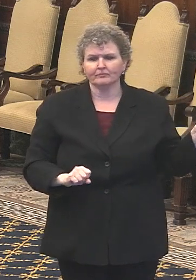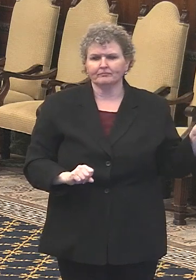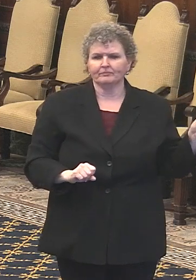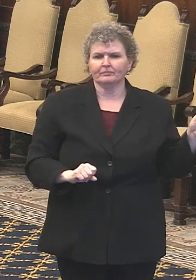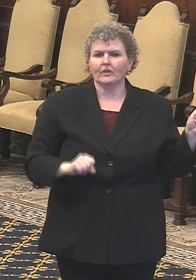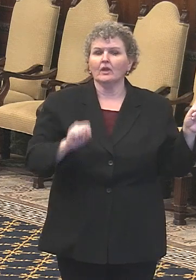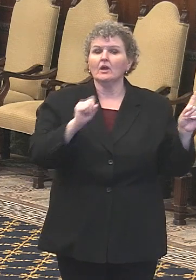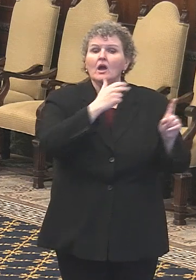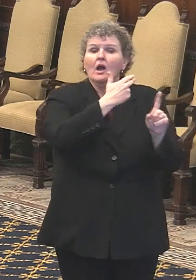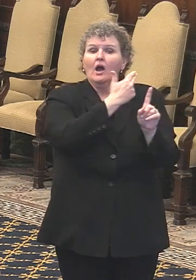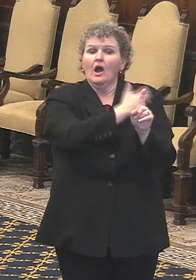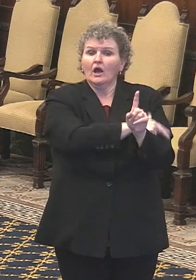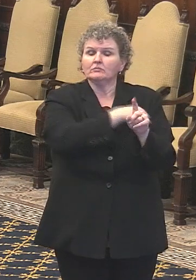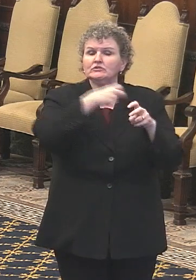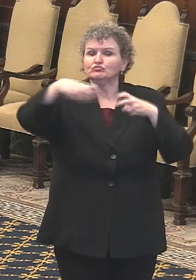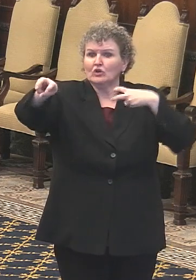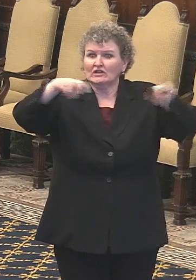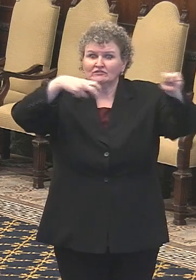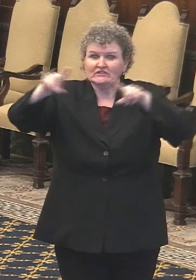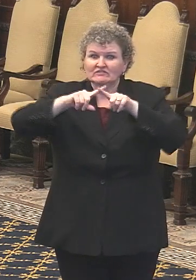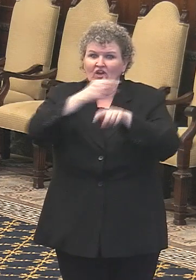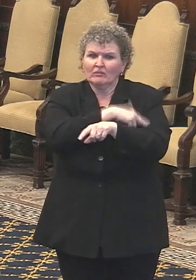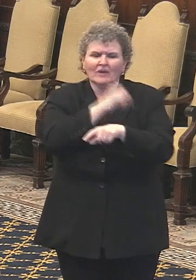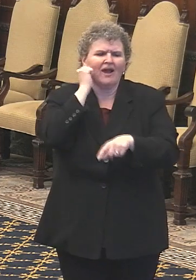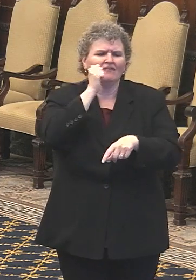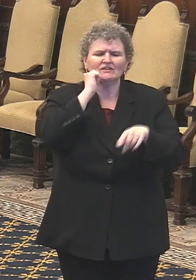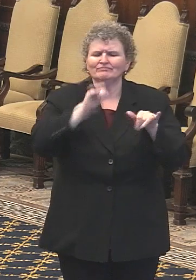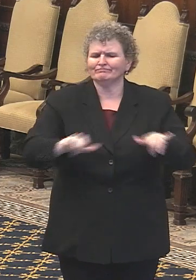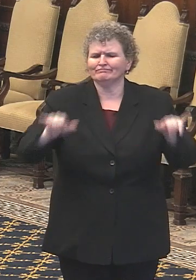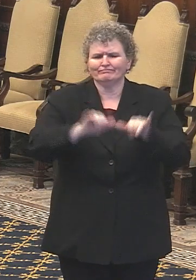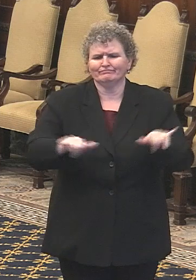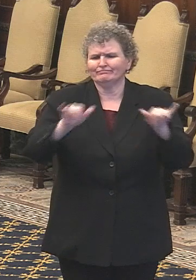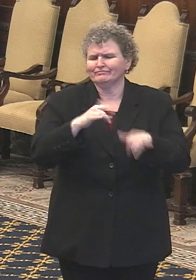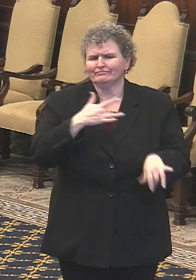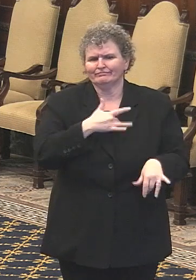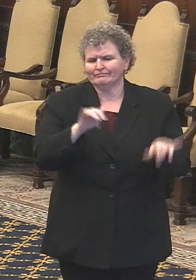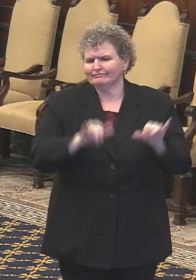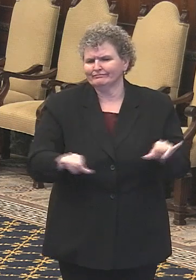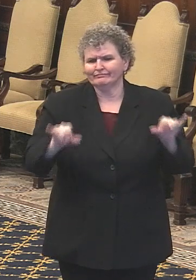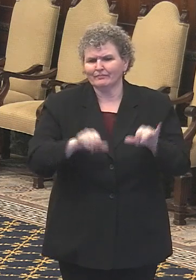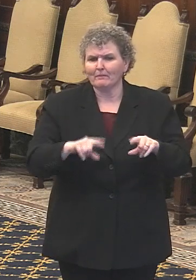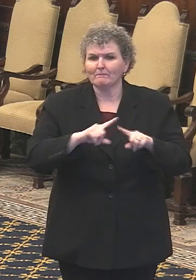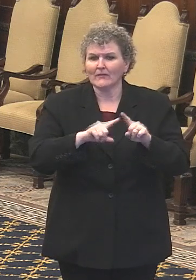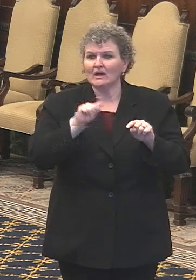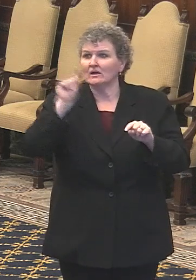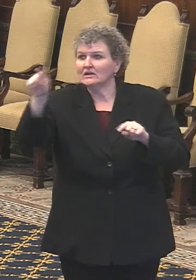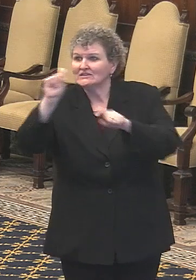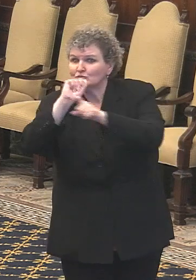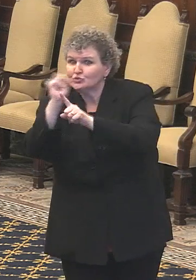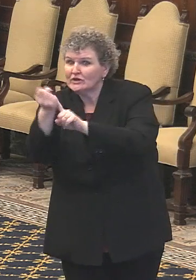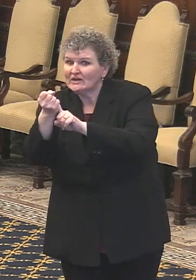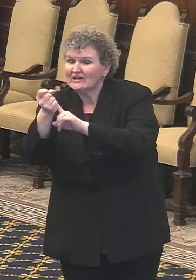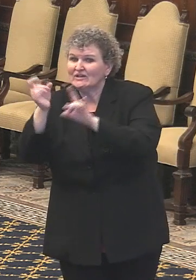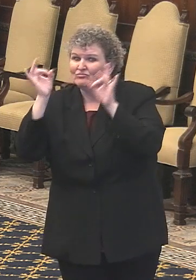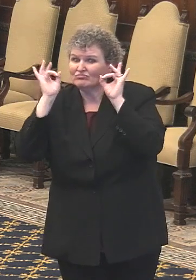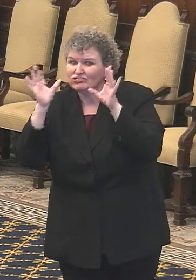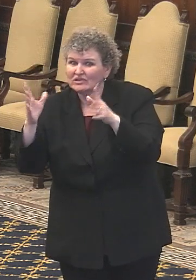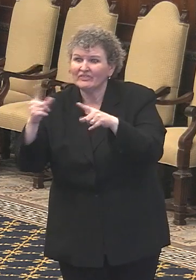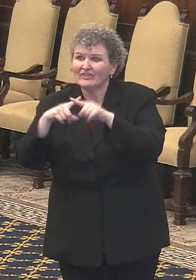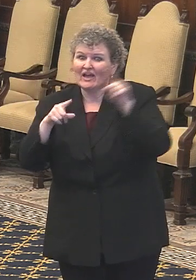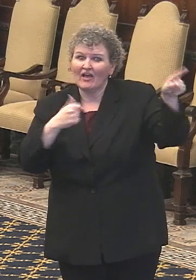other facilities as a routine matter. You know, if they have a particular situation where they can't handle it or a specialist is elsewhere not available to